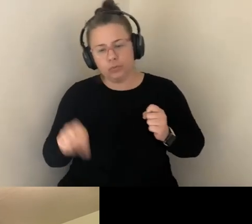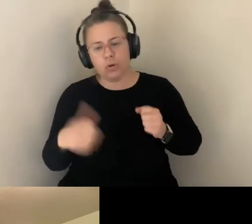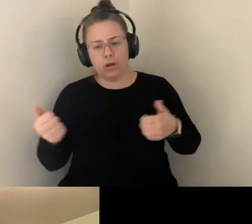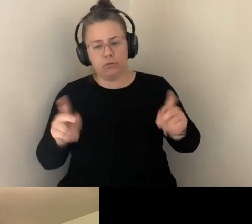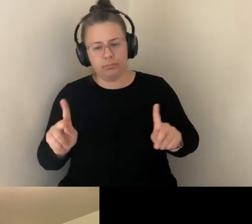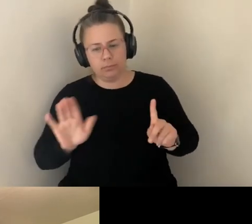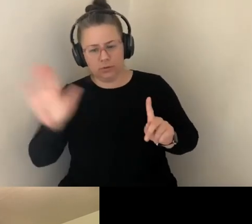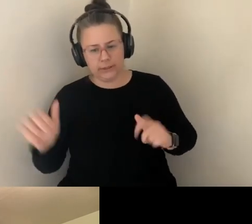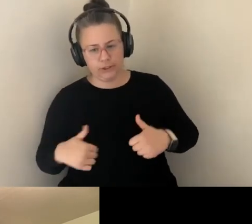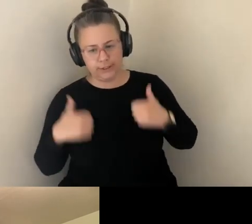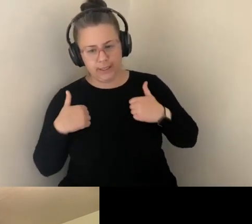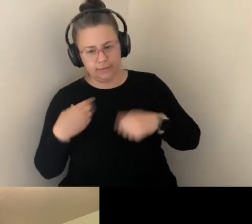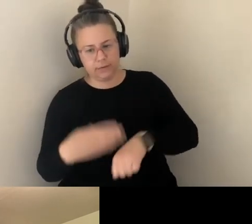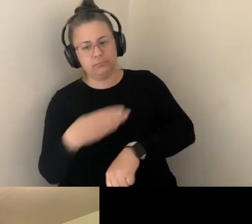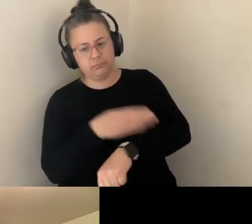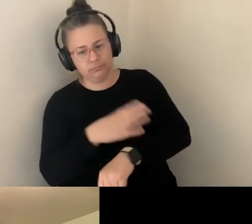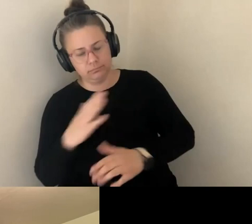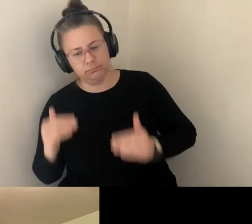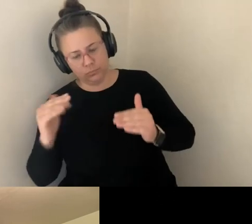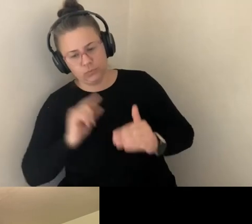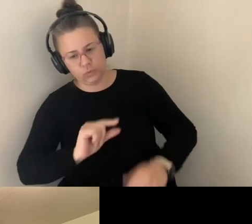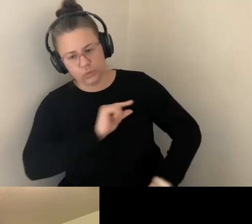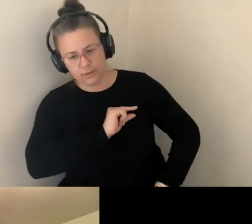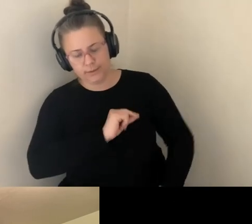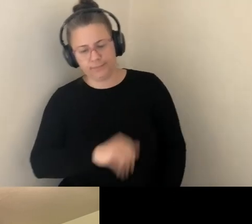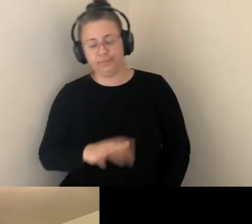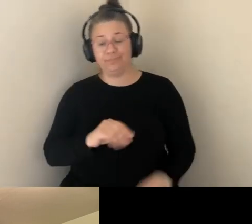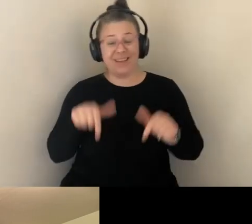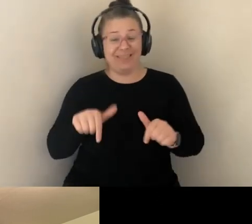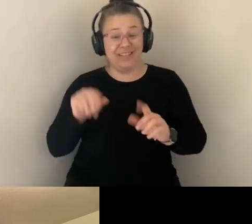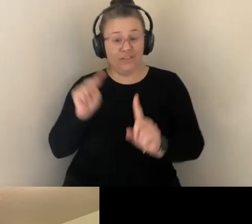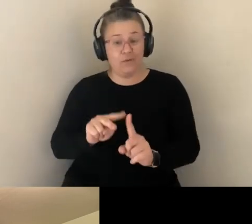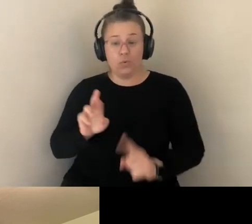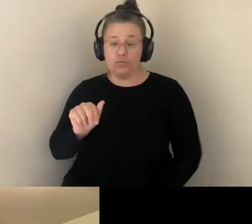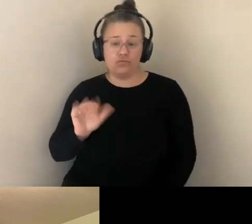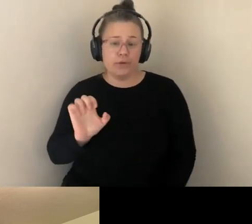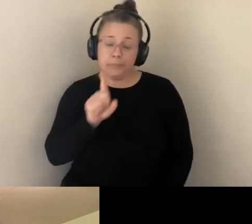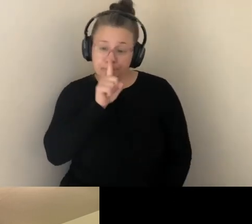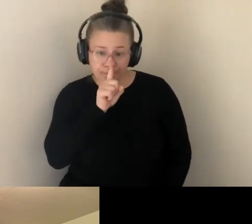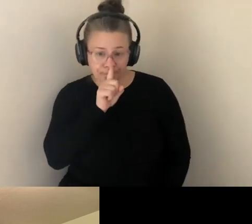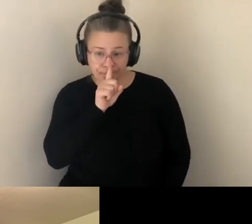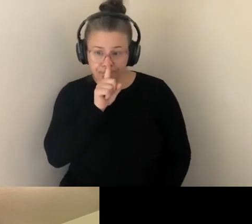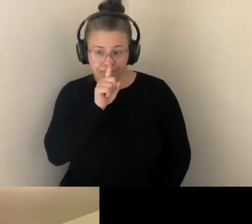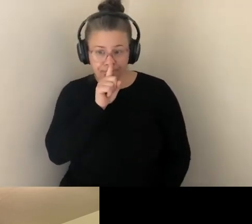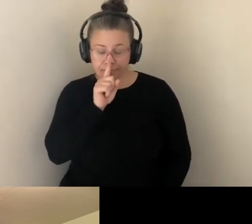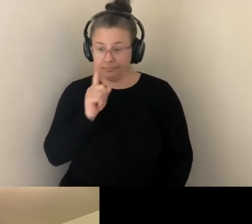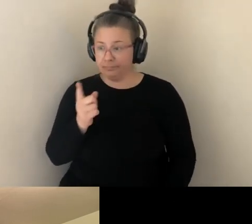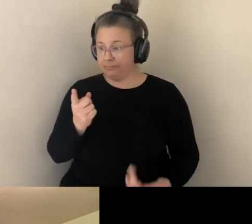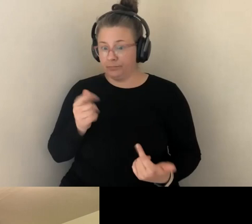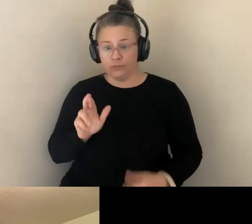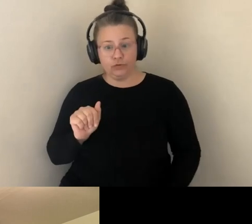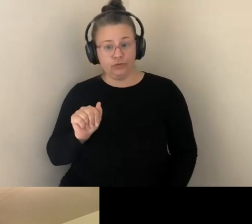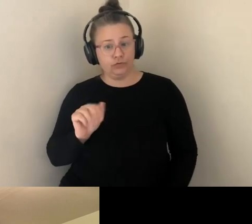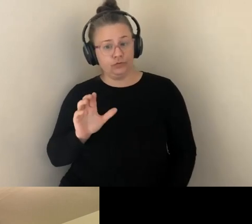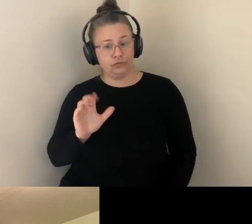liberal eugenics, race as a concept is largely absent. It is not racial group membership of parents that